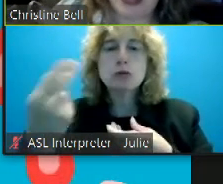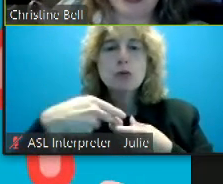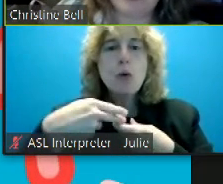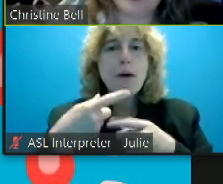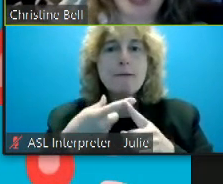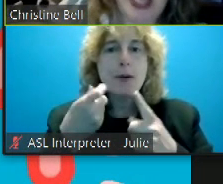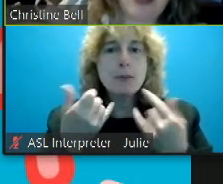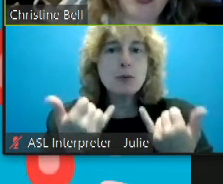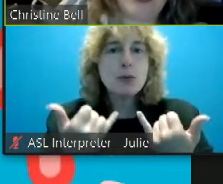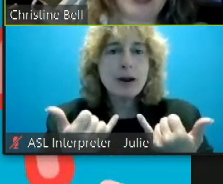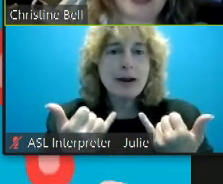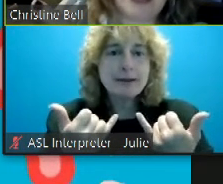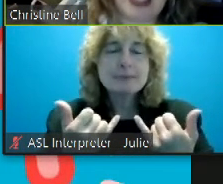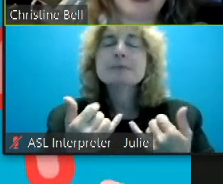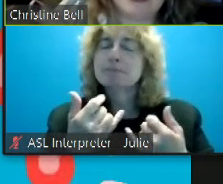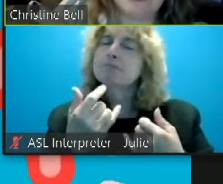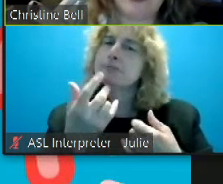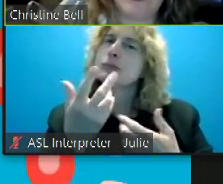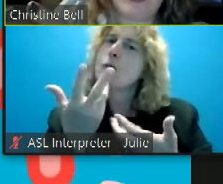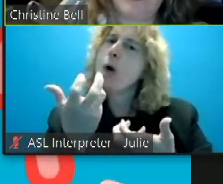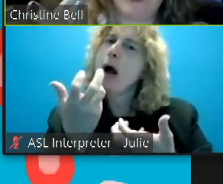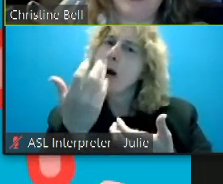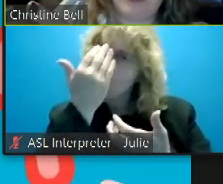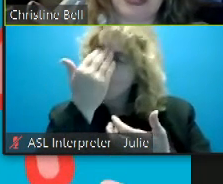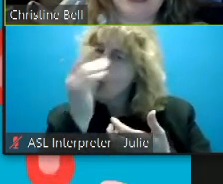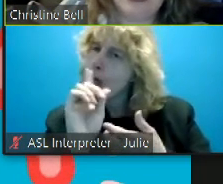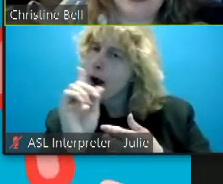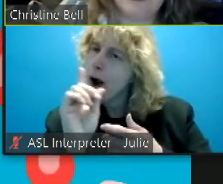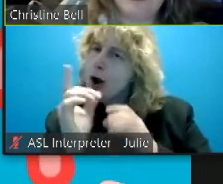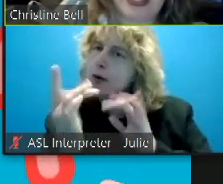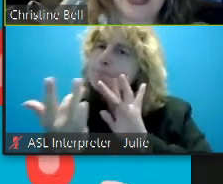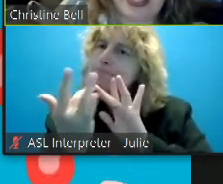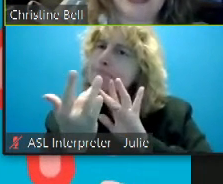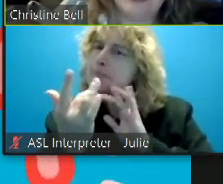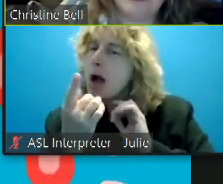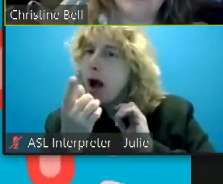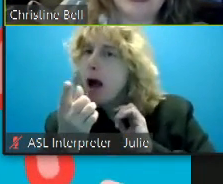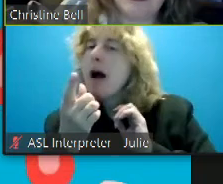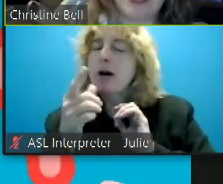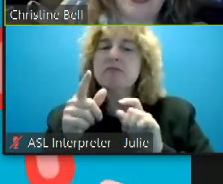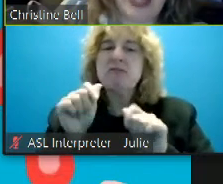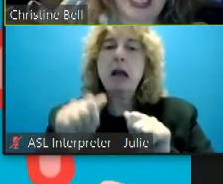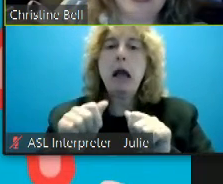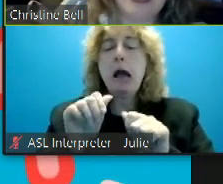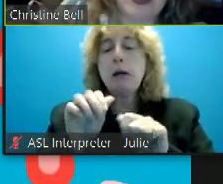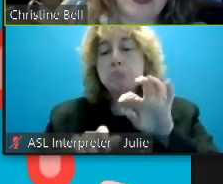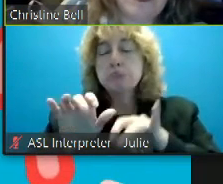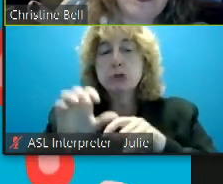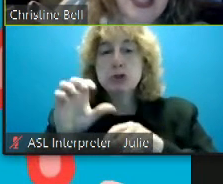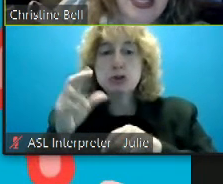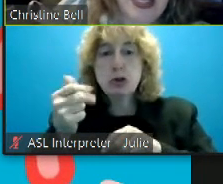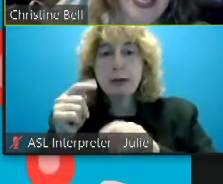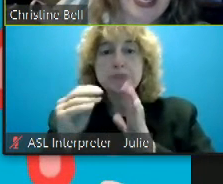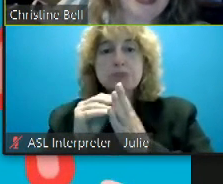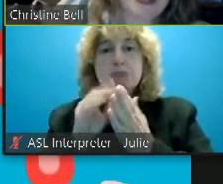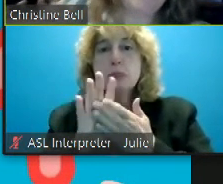so drop that in the chat or you can text it to 313-288-2082.